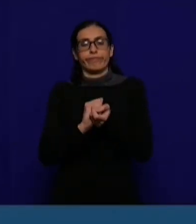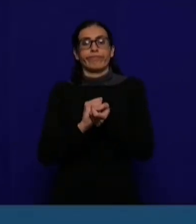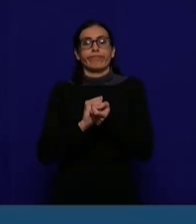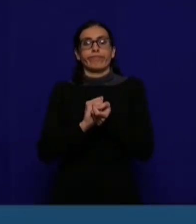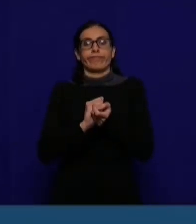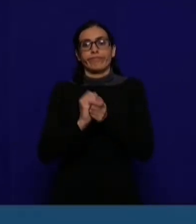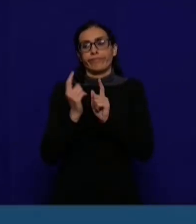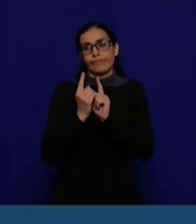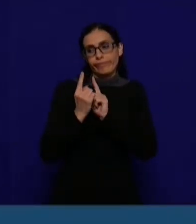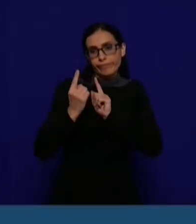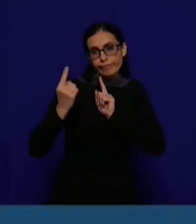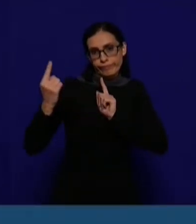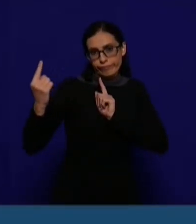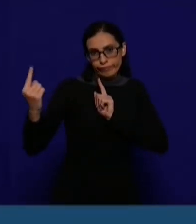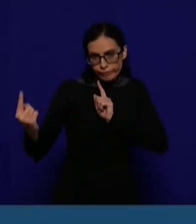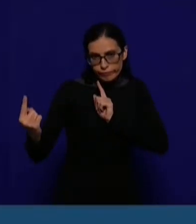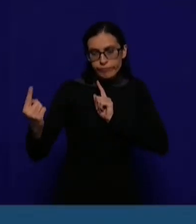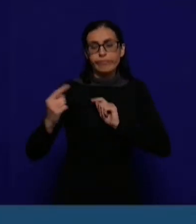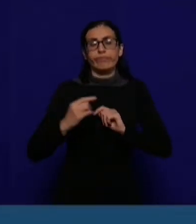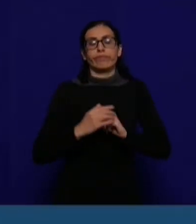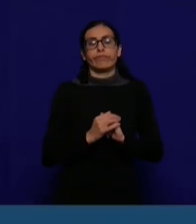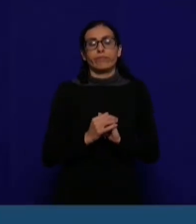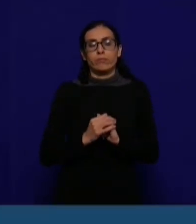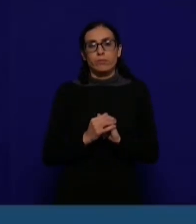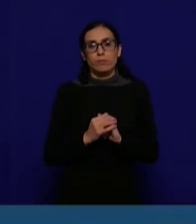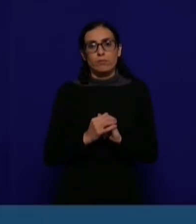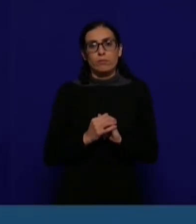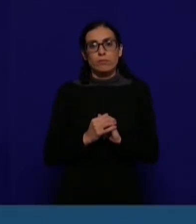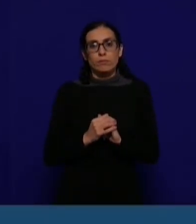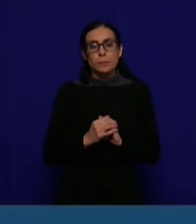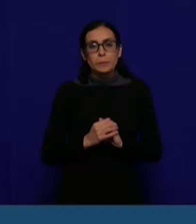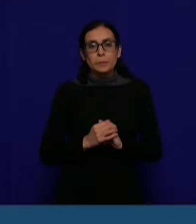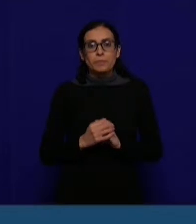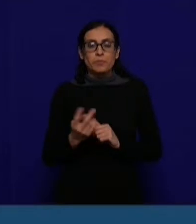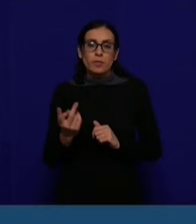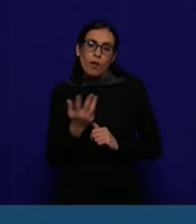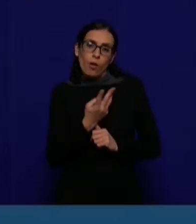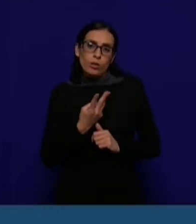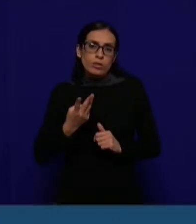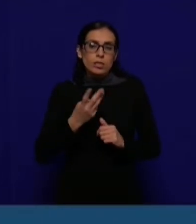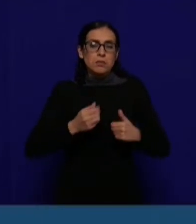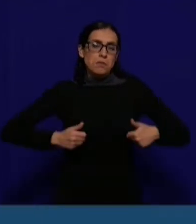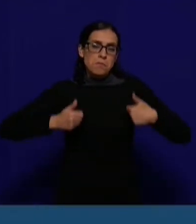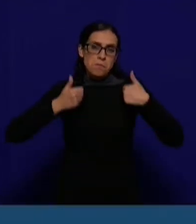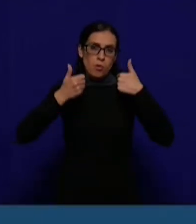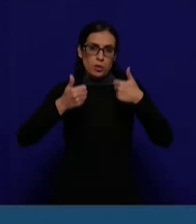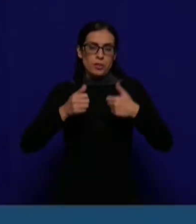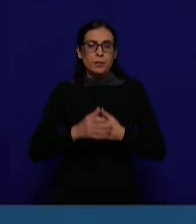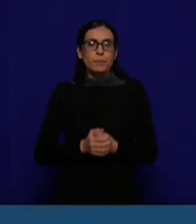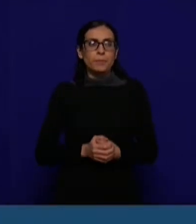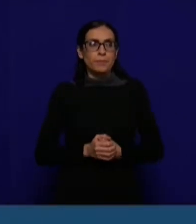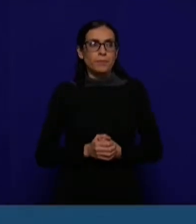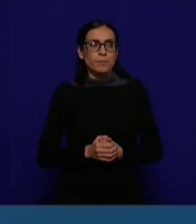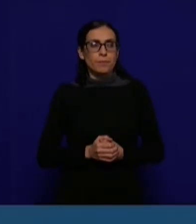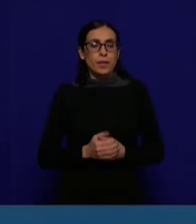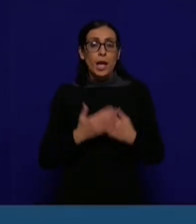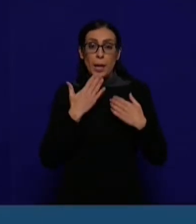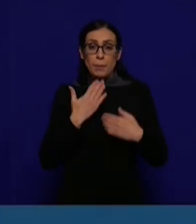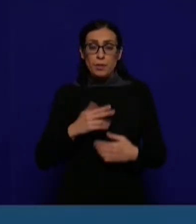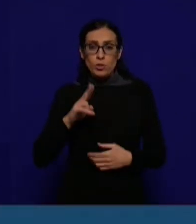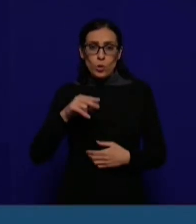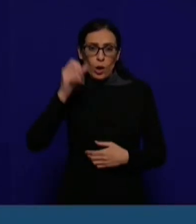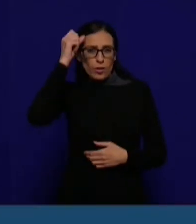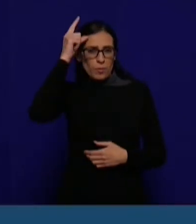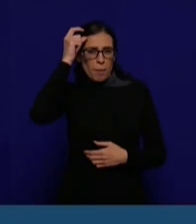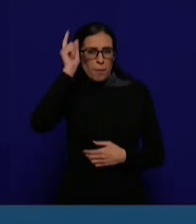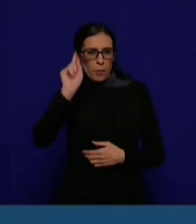people, sanitization of hand washing, and also the social distancing is very important. I would like to remind you as well of